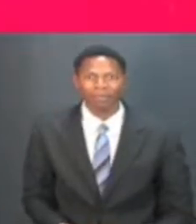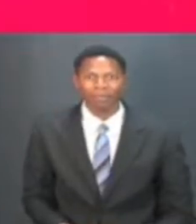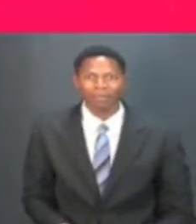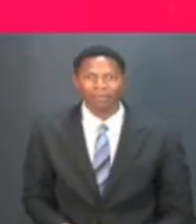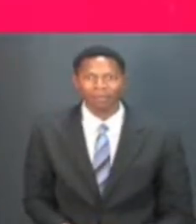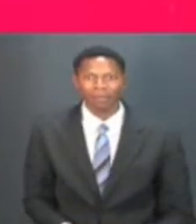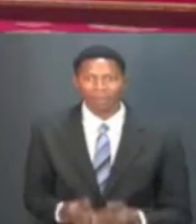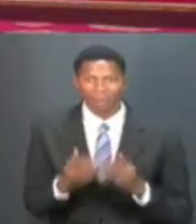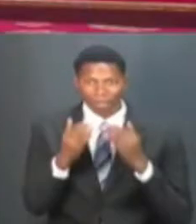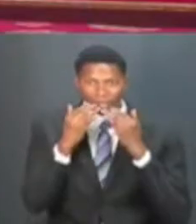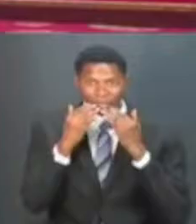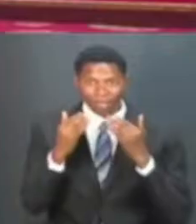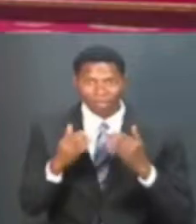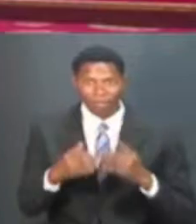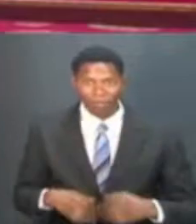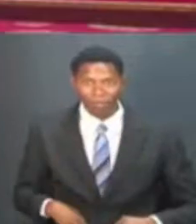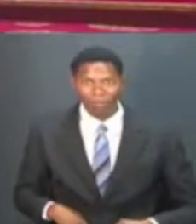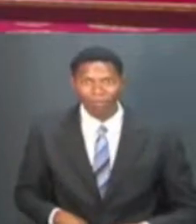Thank you very much.